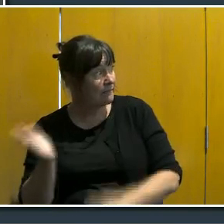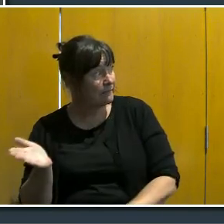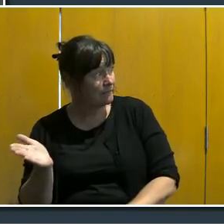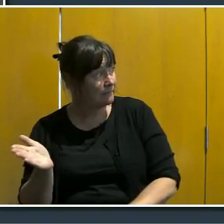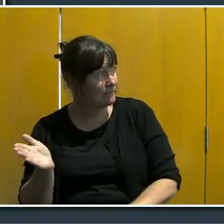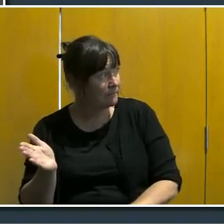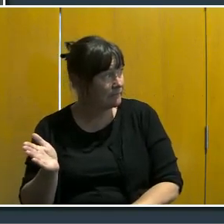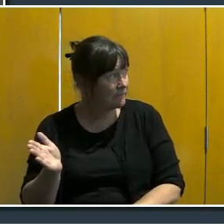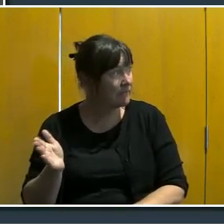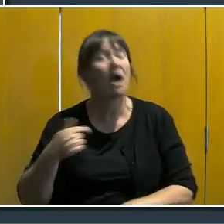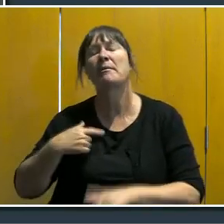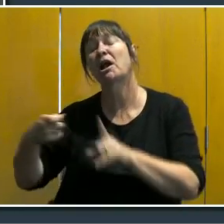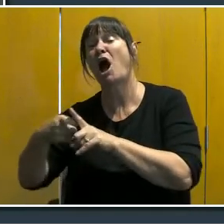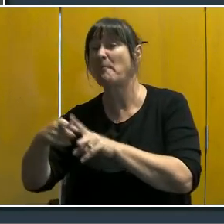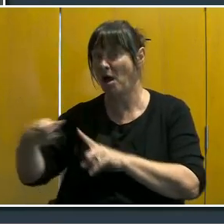So I live up Kaimata Road,